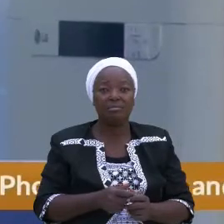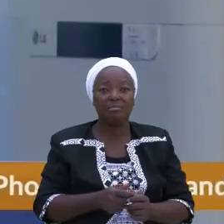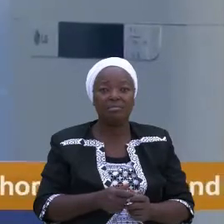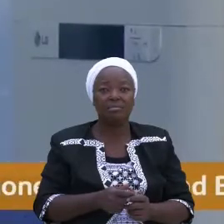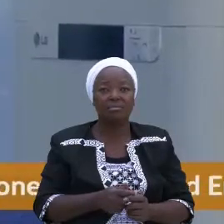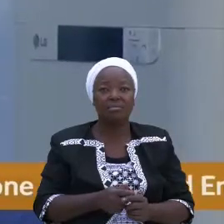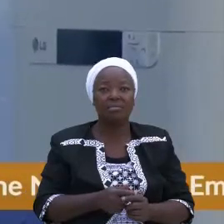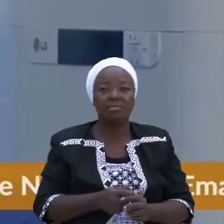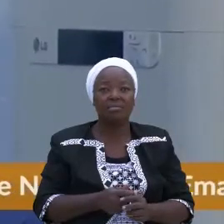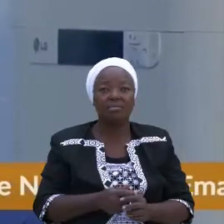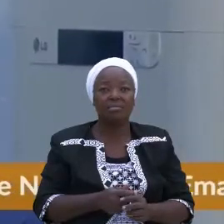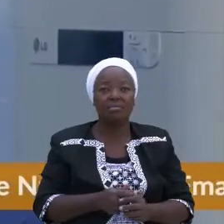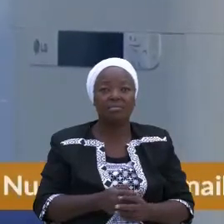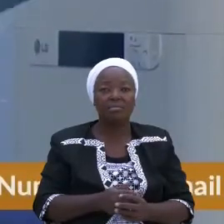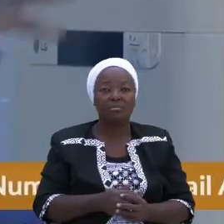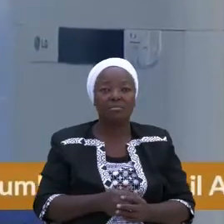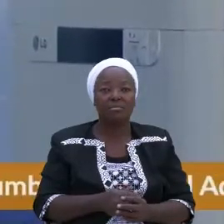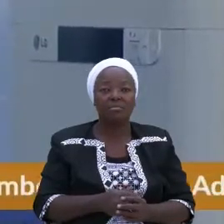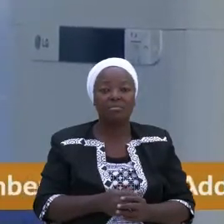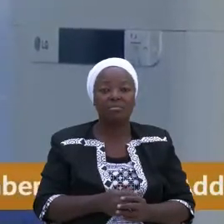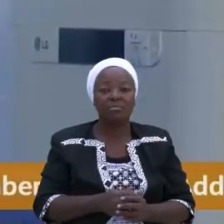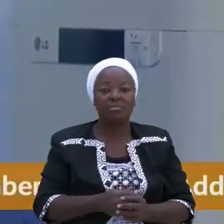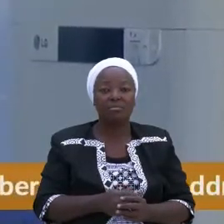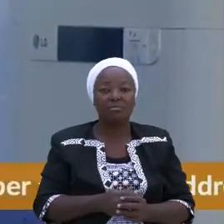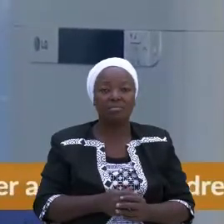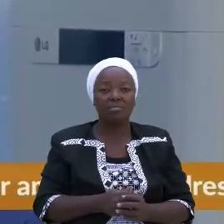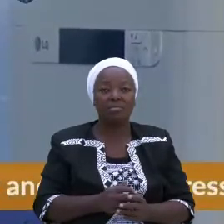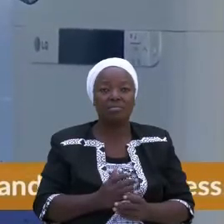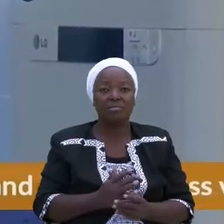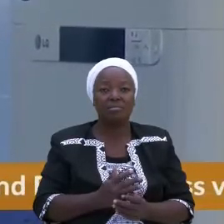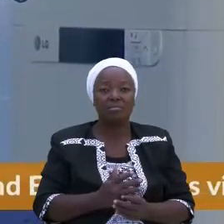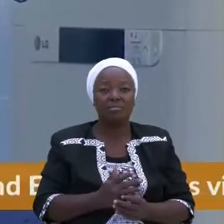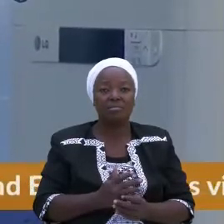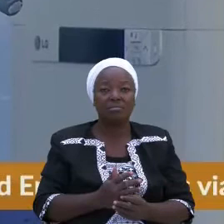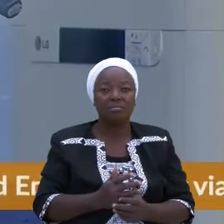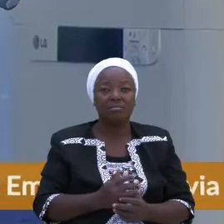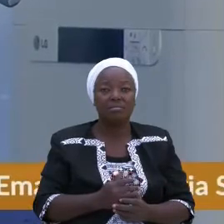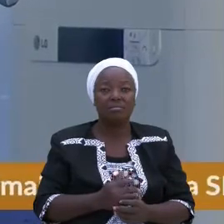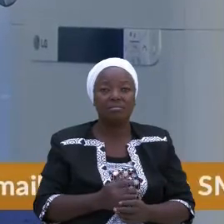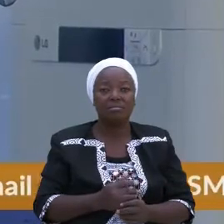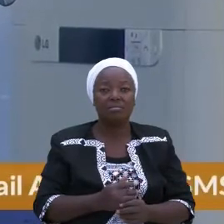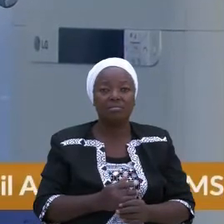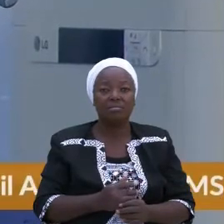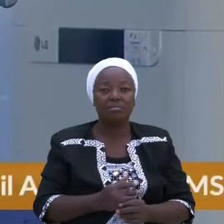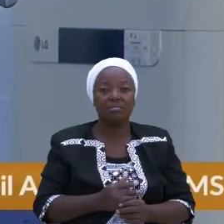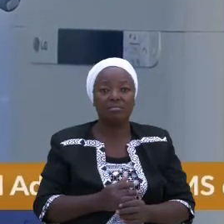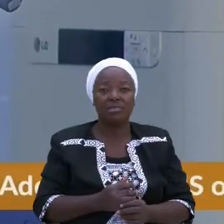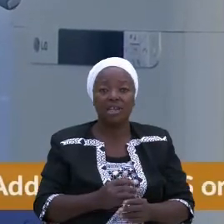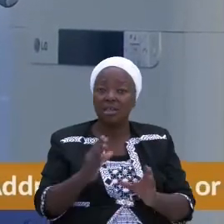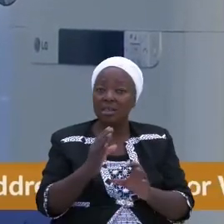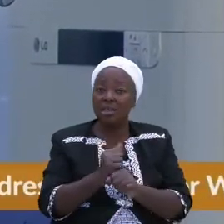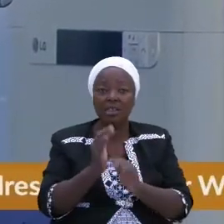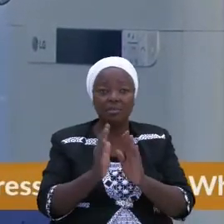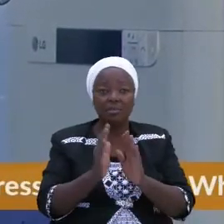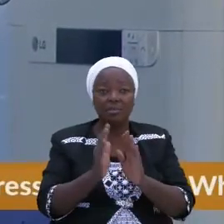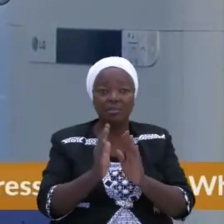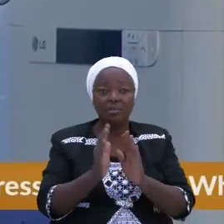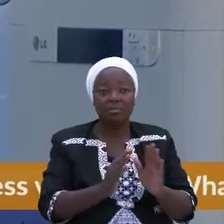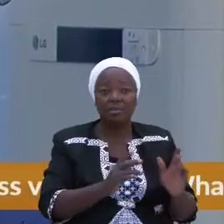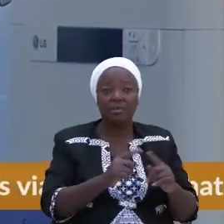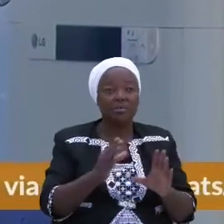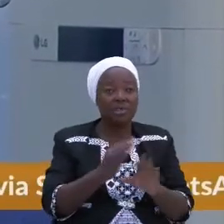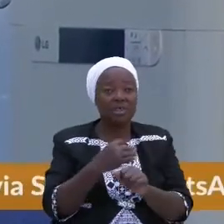but those are for us far away there you can hand over the slips to the leader